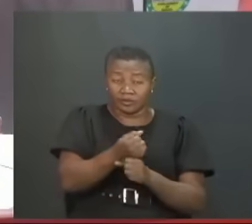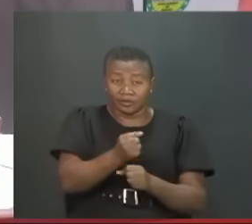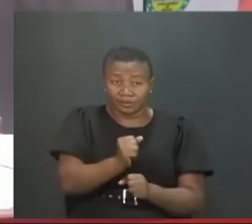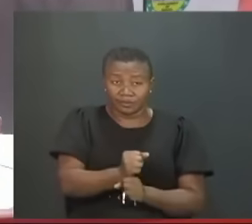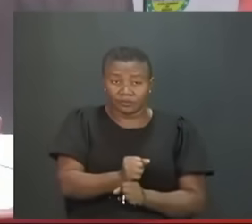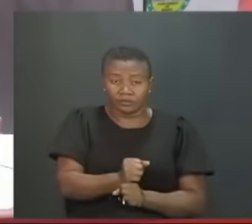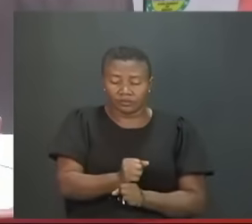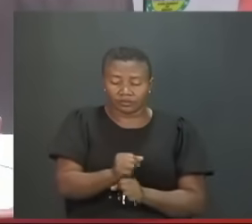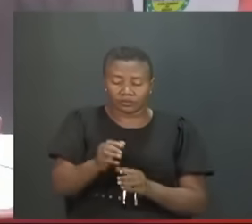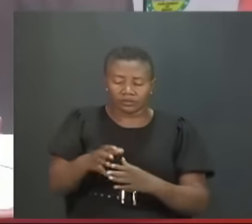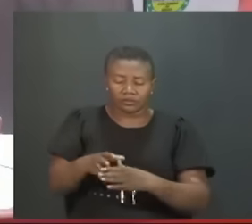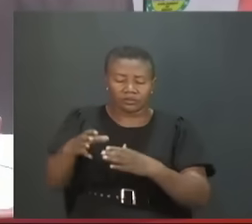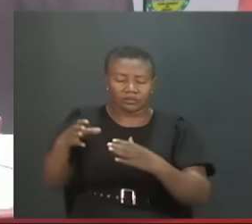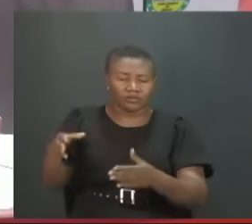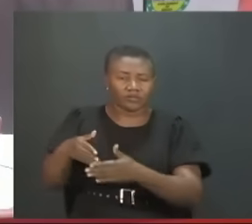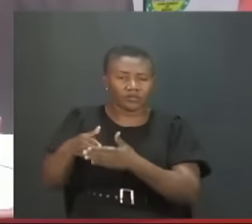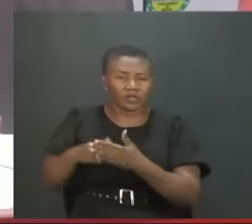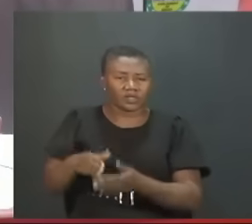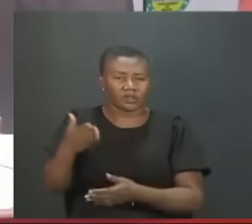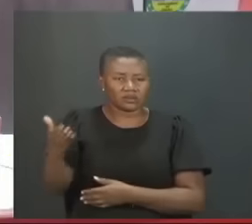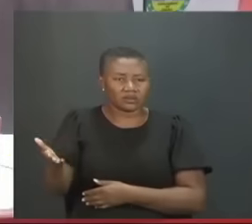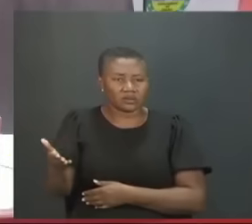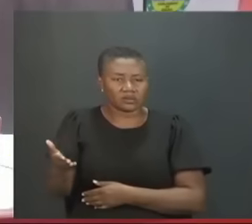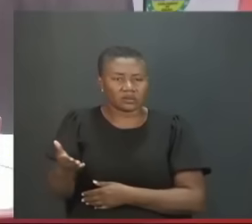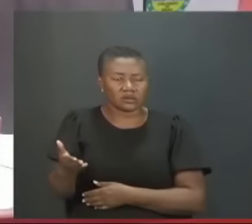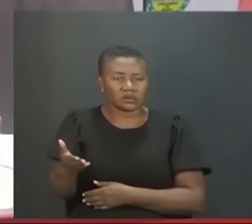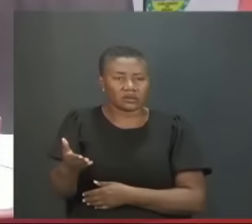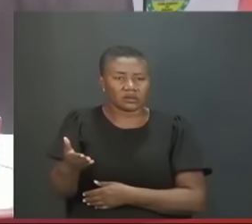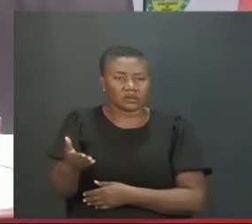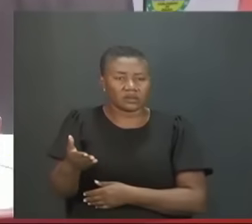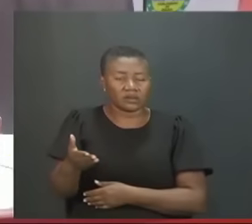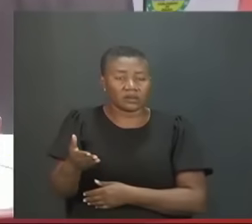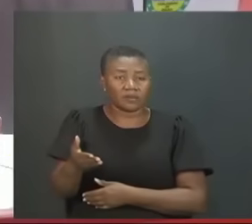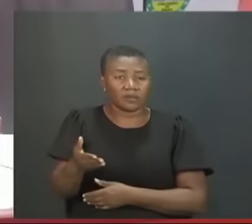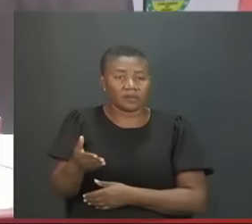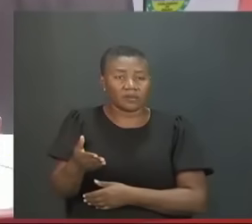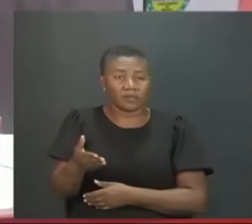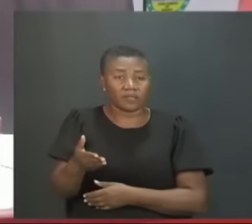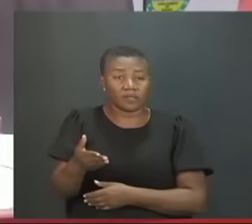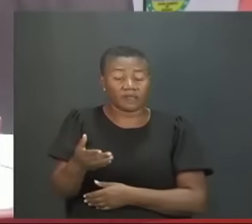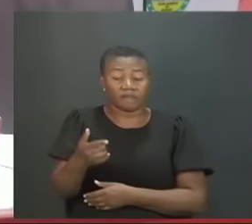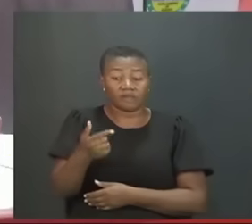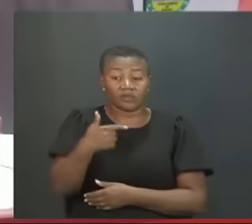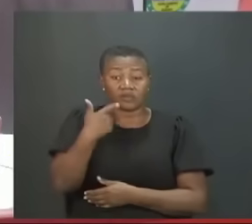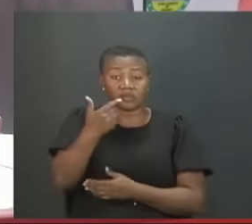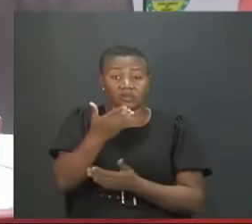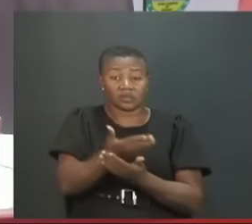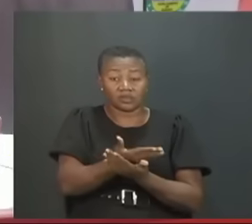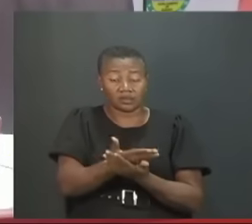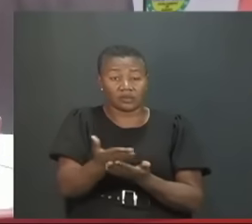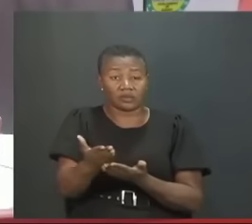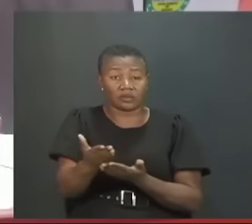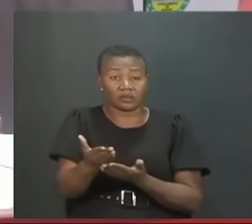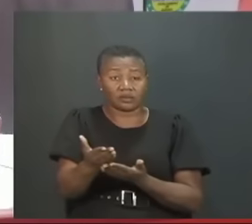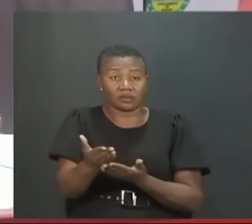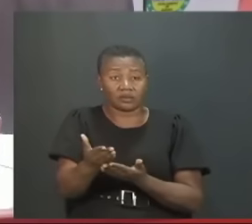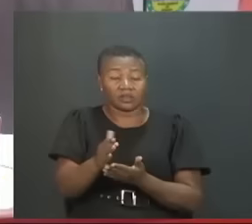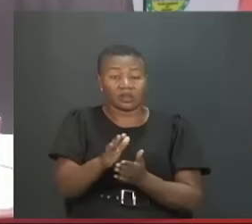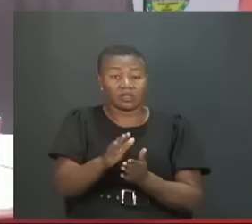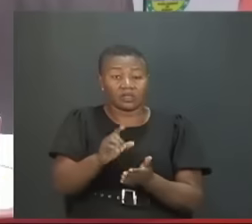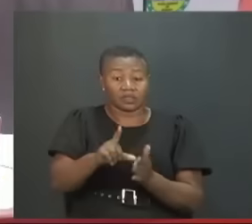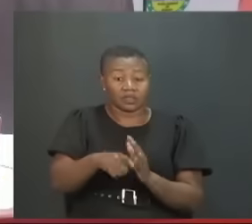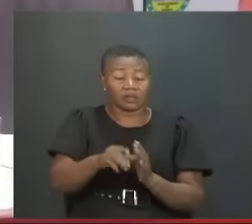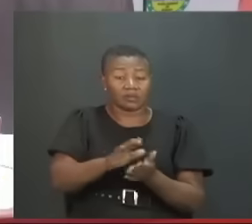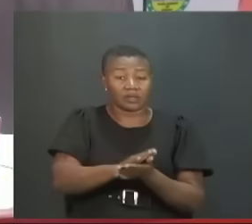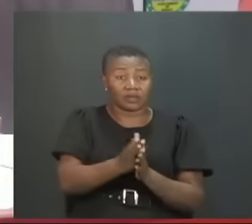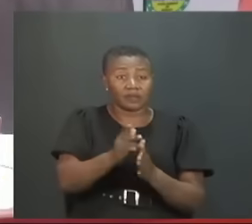of government business, and for that matter the chair of the business committee, confirms certain provisions, it becomes part of the report.